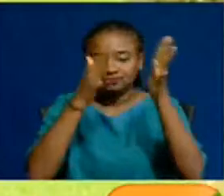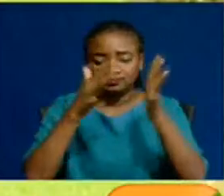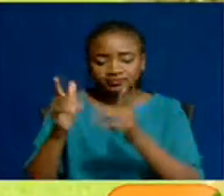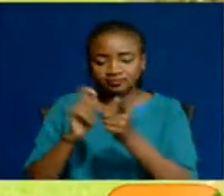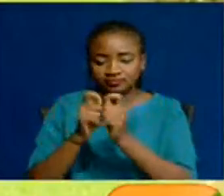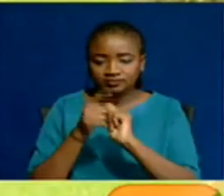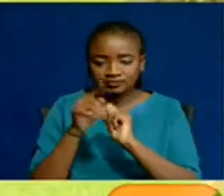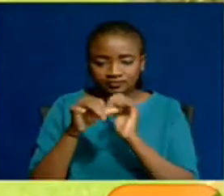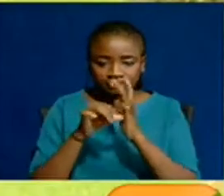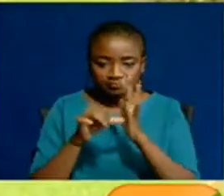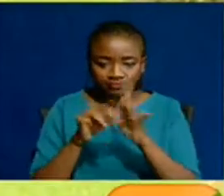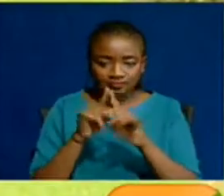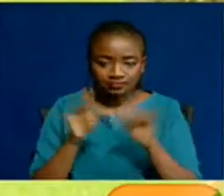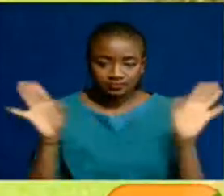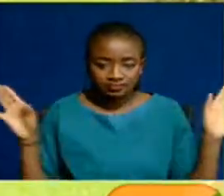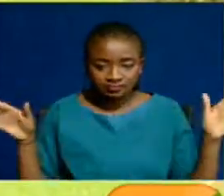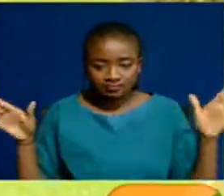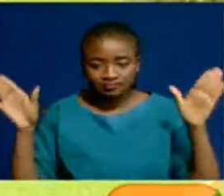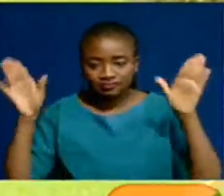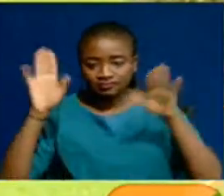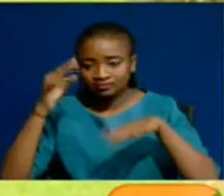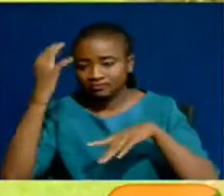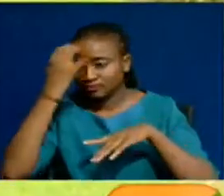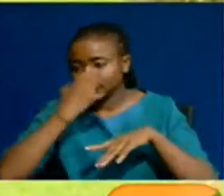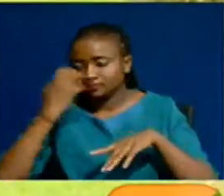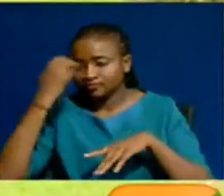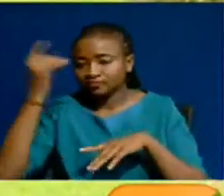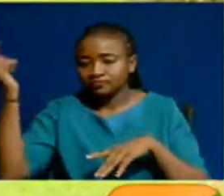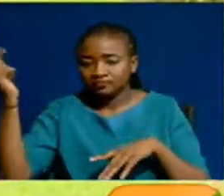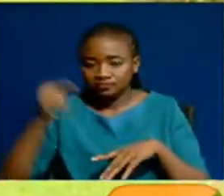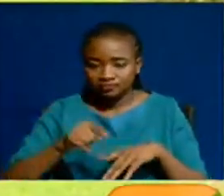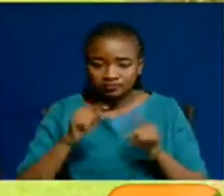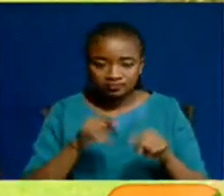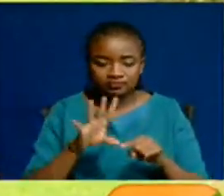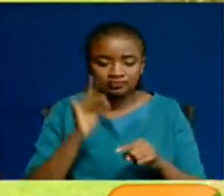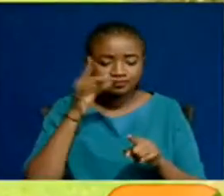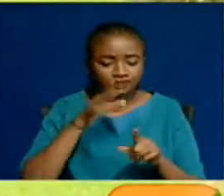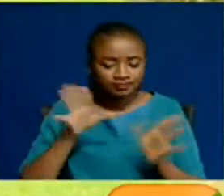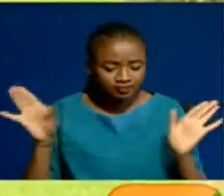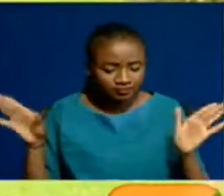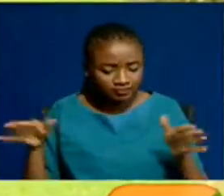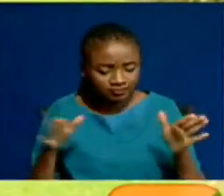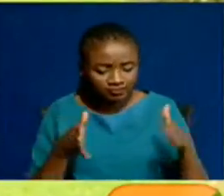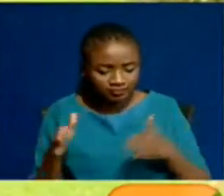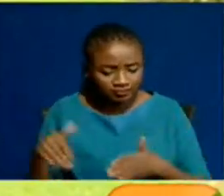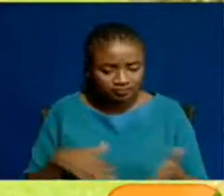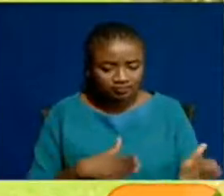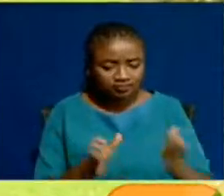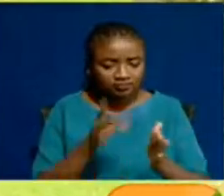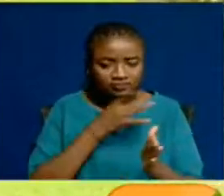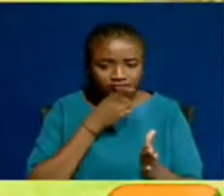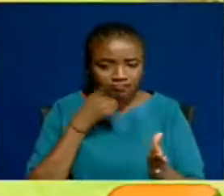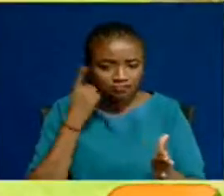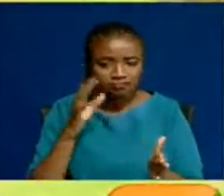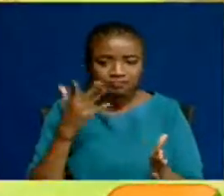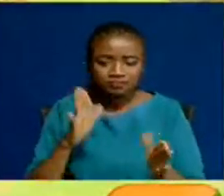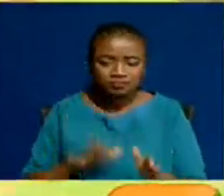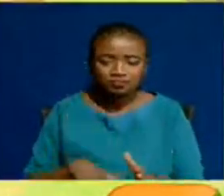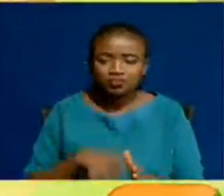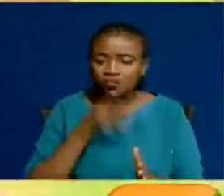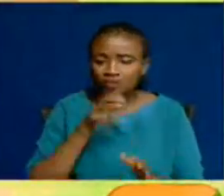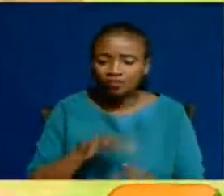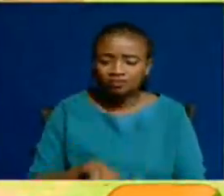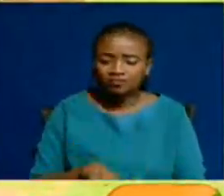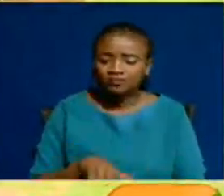Na hizi ndeke zikitoka Uingereza zikikuja hapa, zikipata mto umekauka ama umefurika kiwango